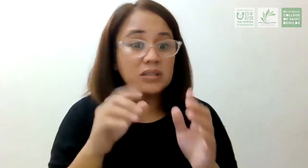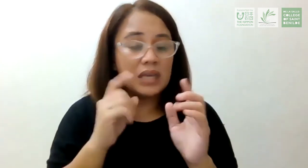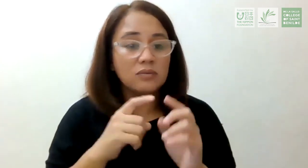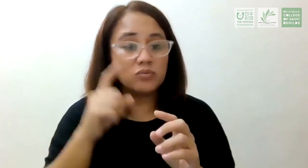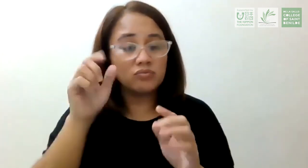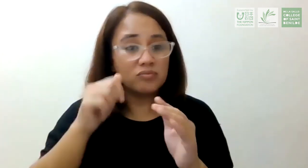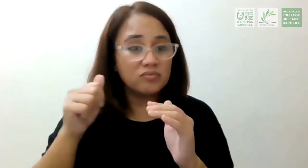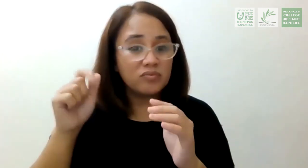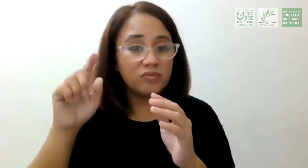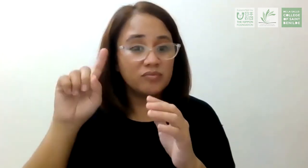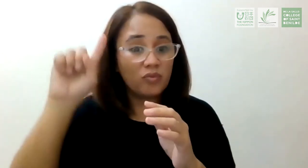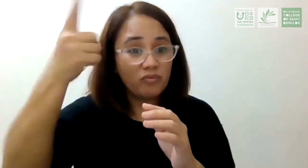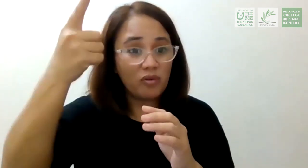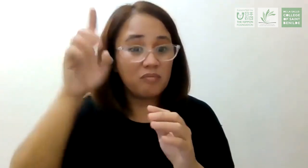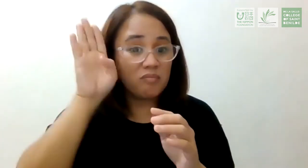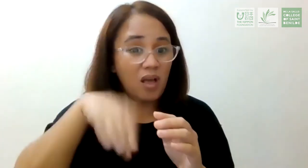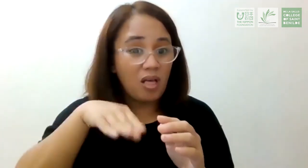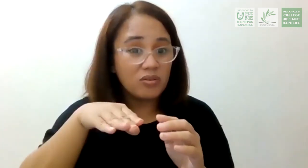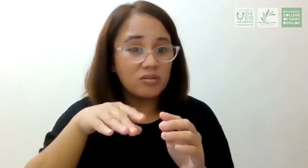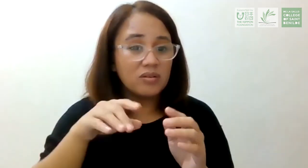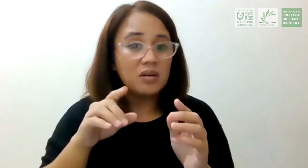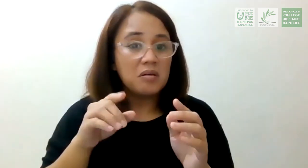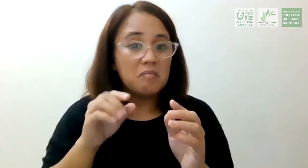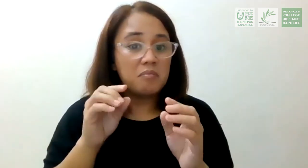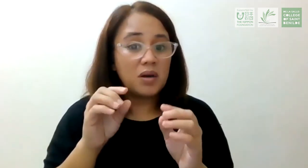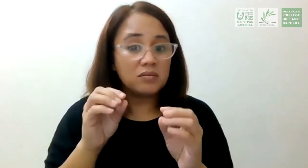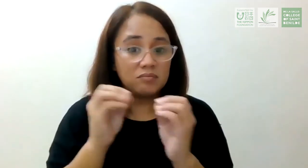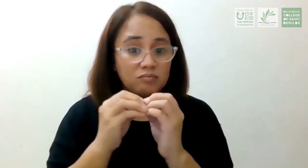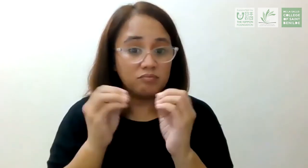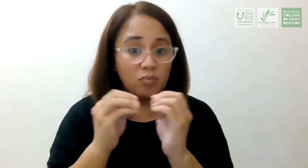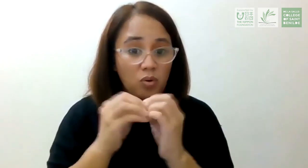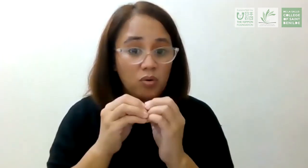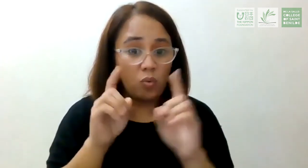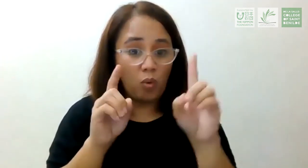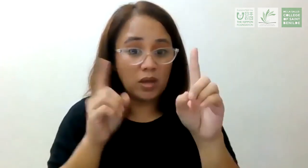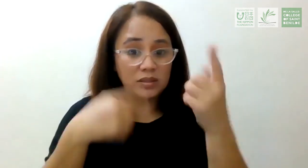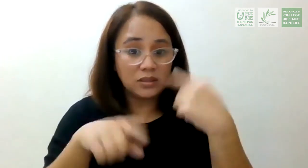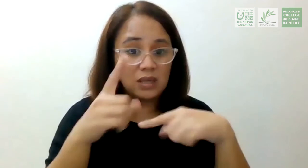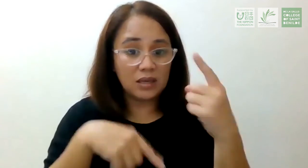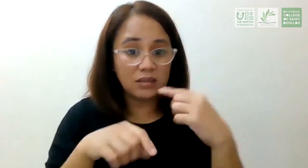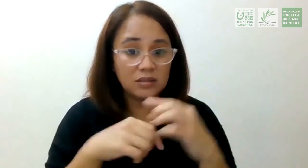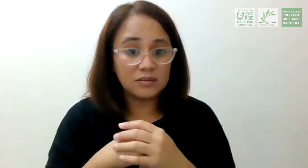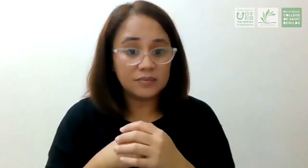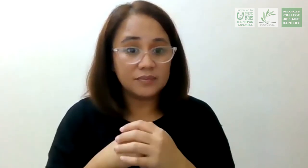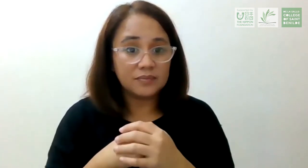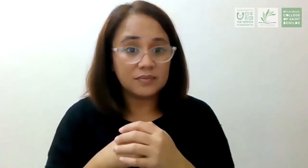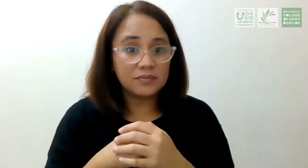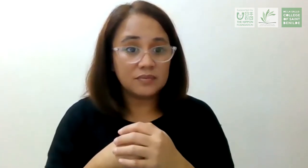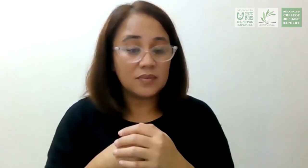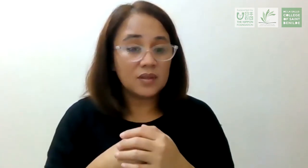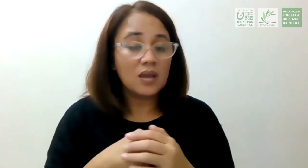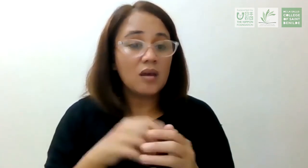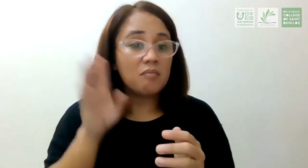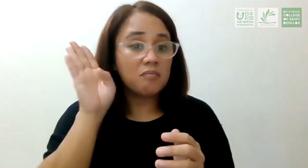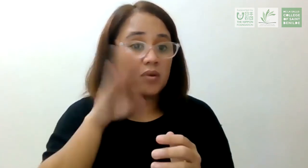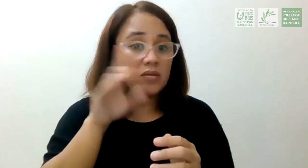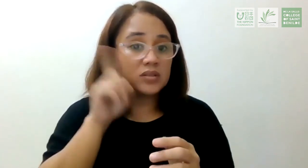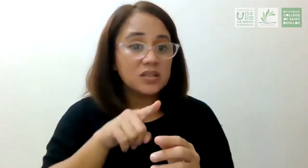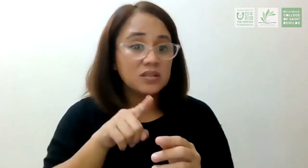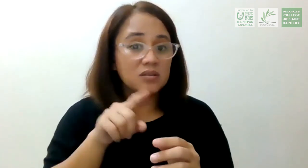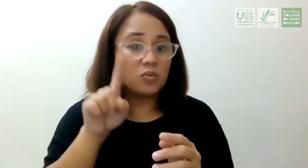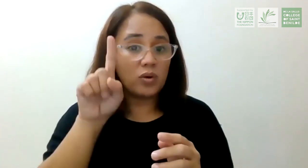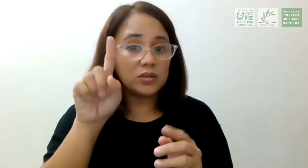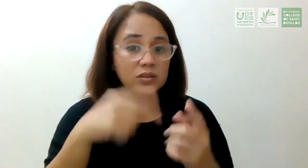sister, but it's more than one sign. Brother and sister, one sign. Right? Jasmine just